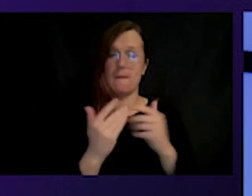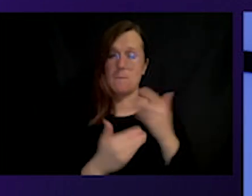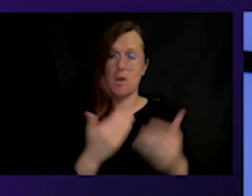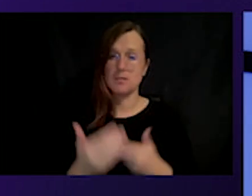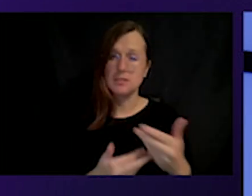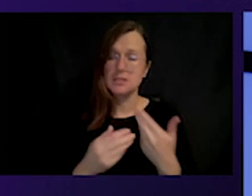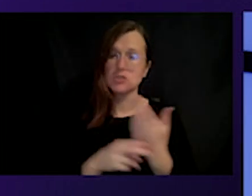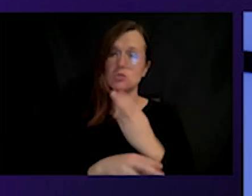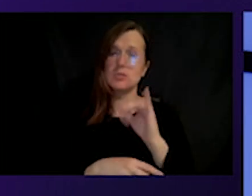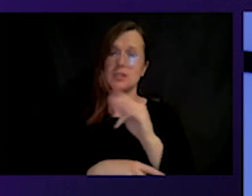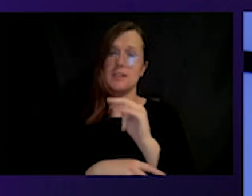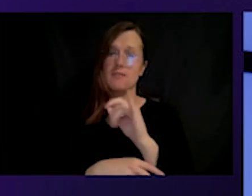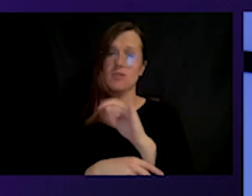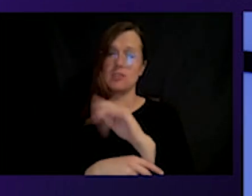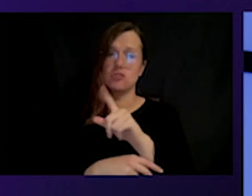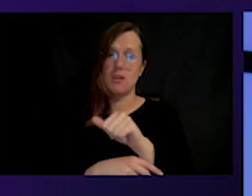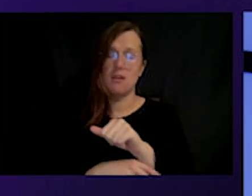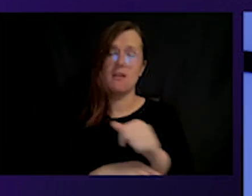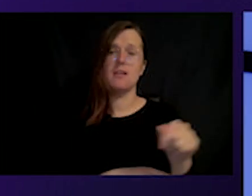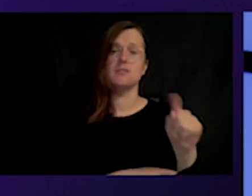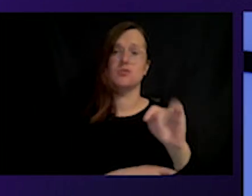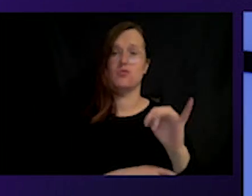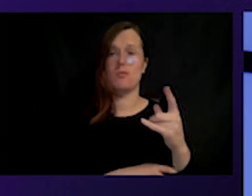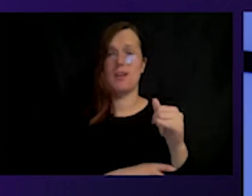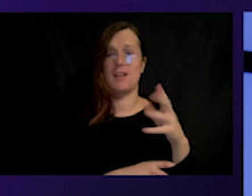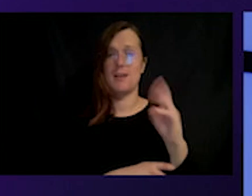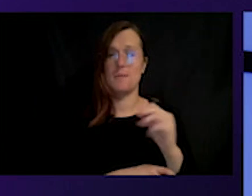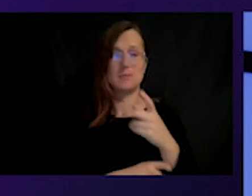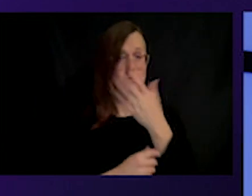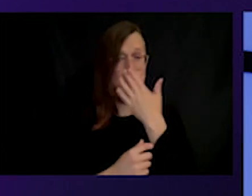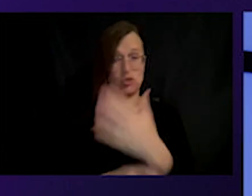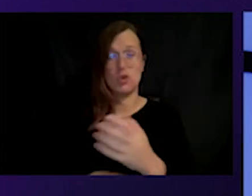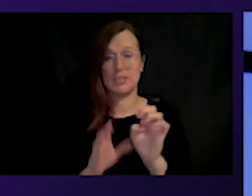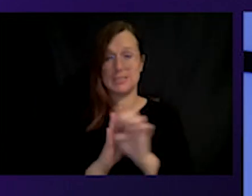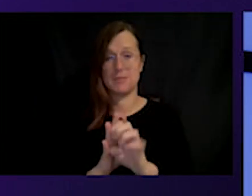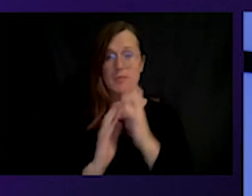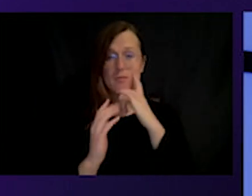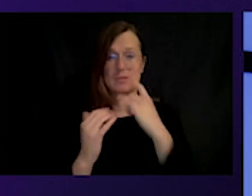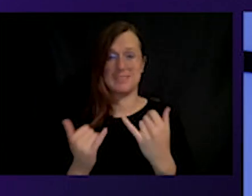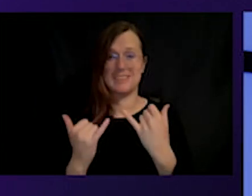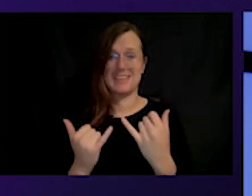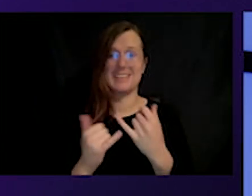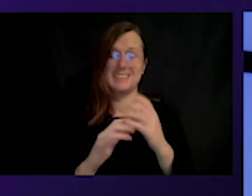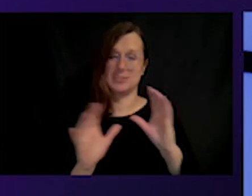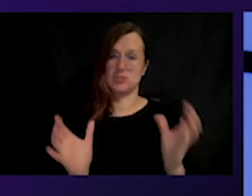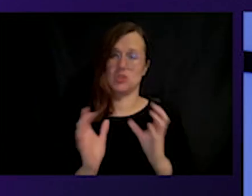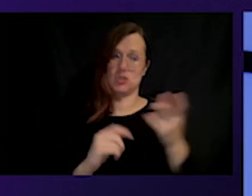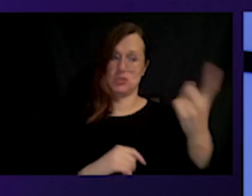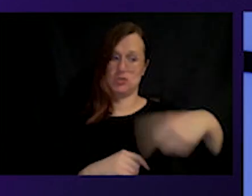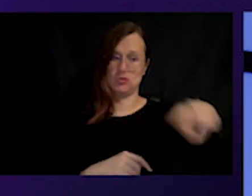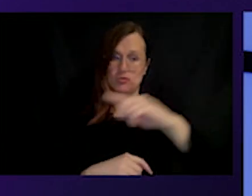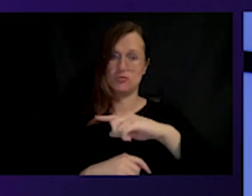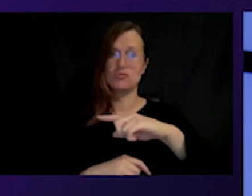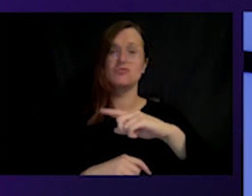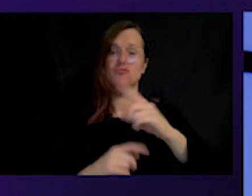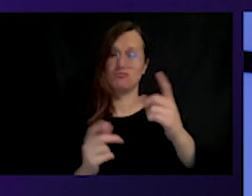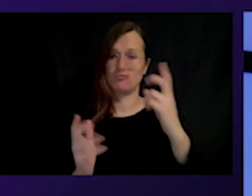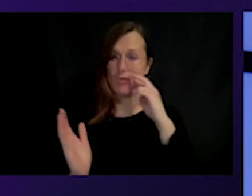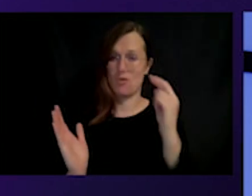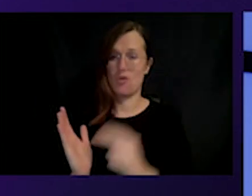and trainium with that. So I think it's a very timely example for today. Exactly. And, you know, encourage you to take a look here as well.